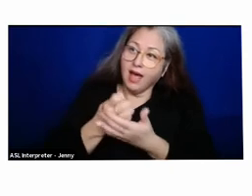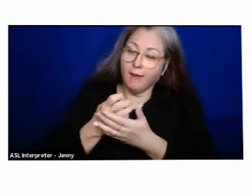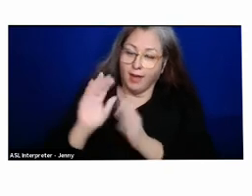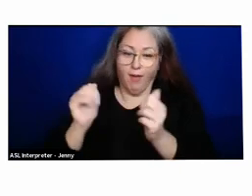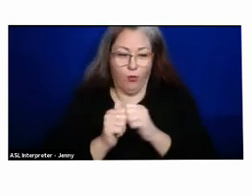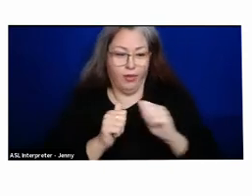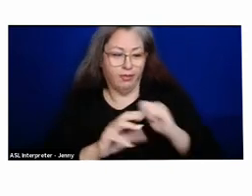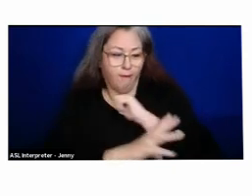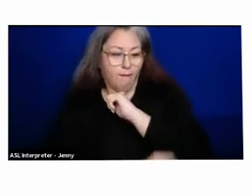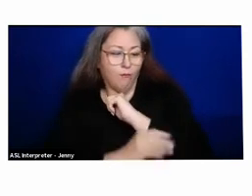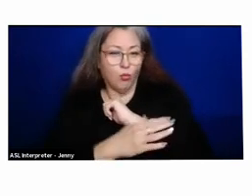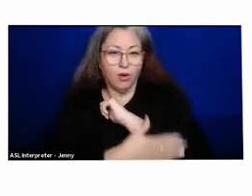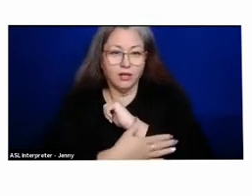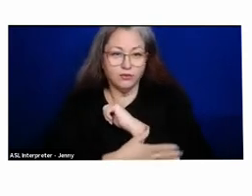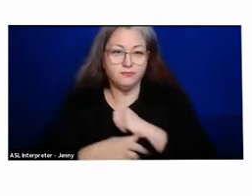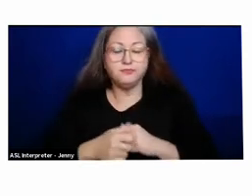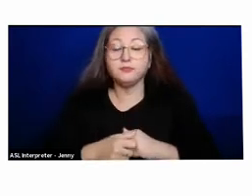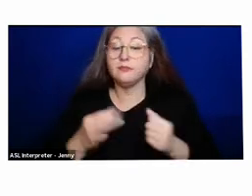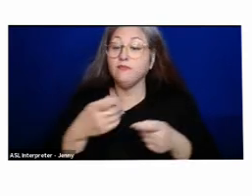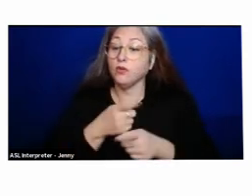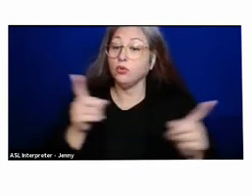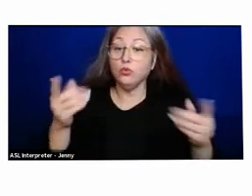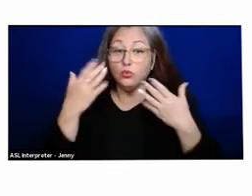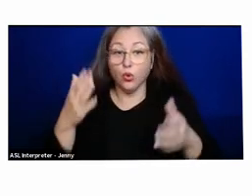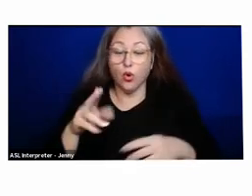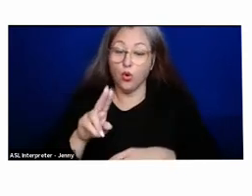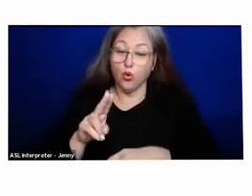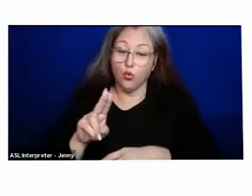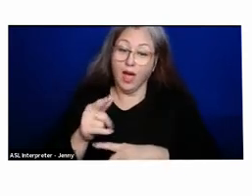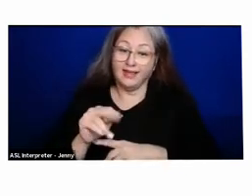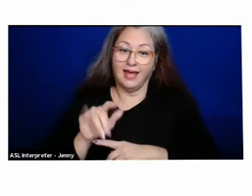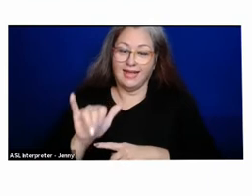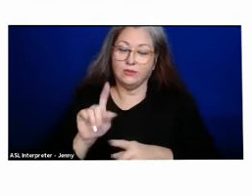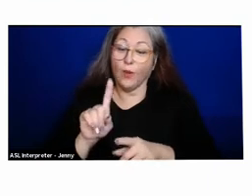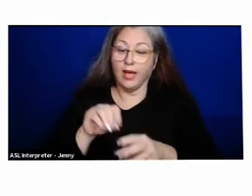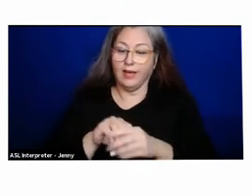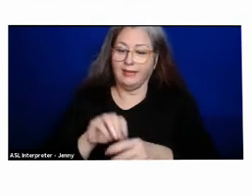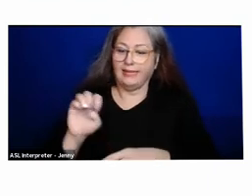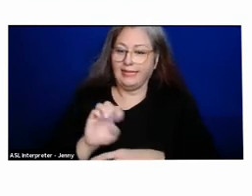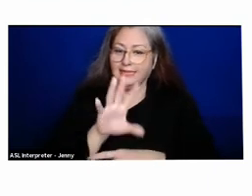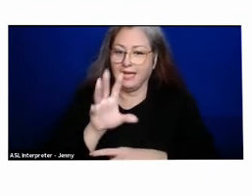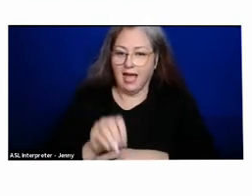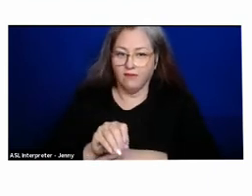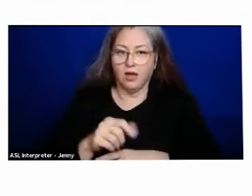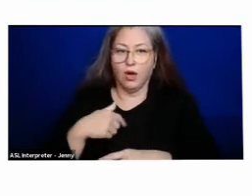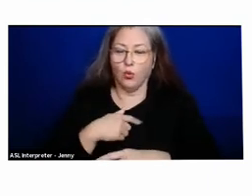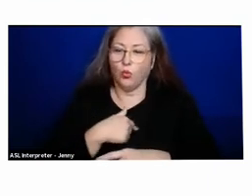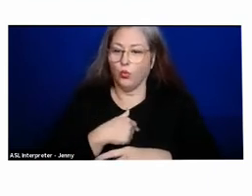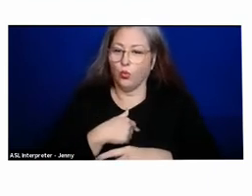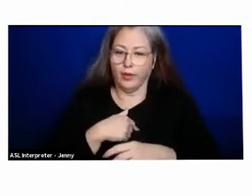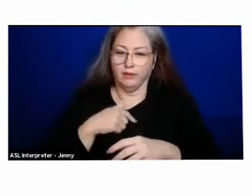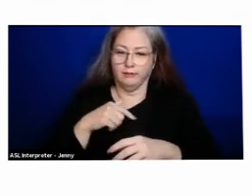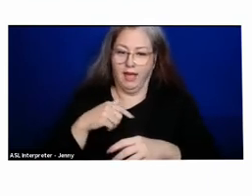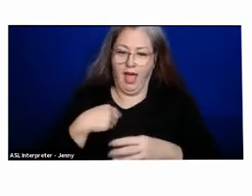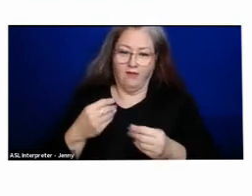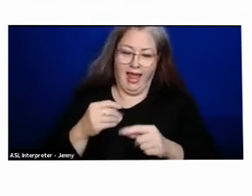countries. For those of you who do not know, Uganda is in East Africa. We are a landlocked country, so we're surrounded